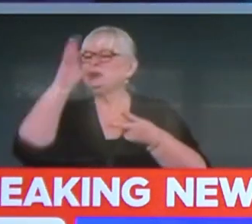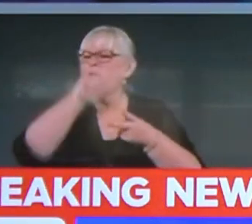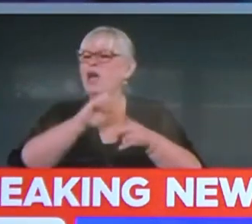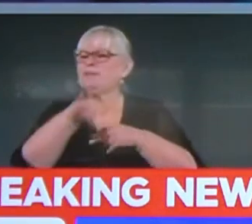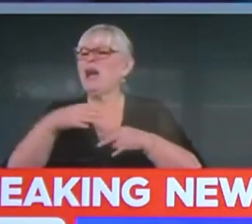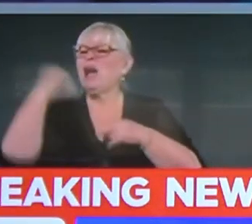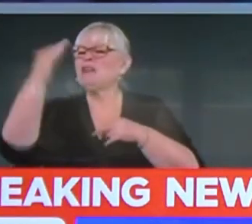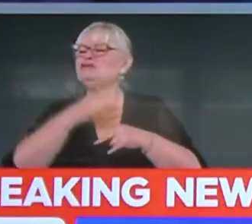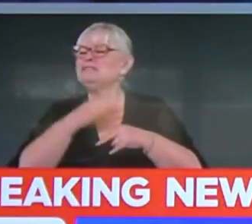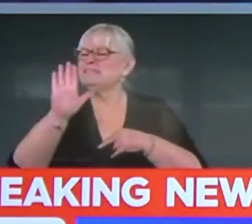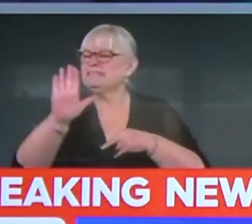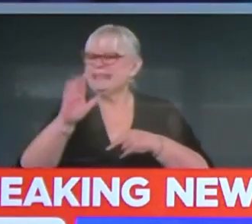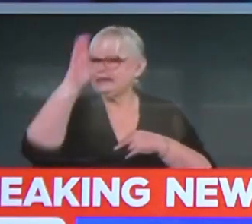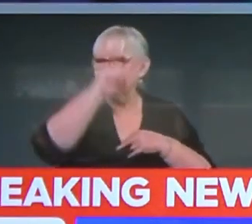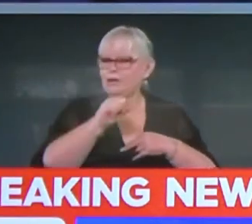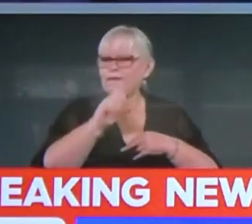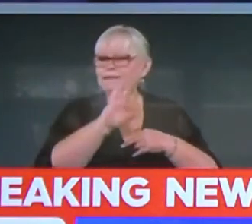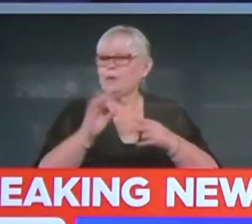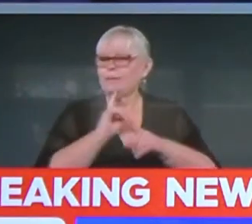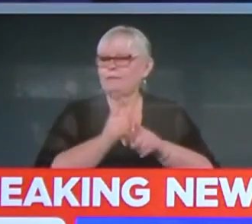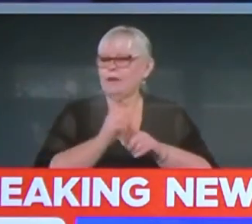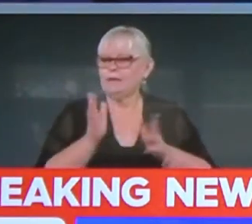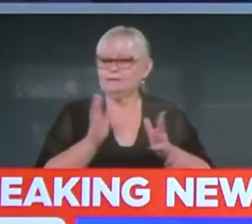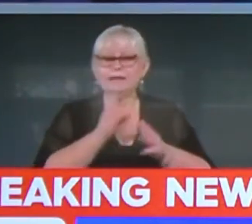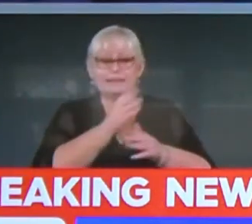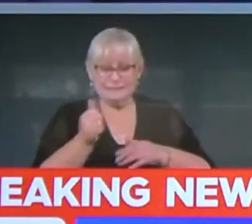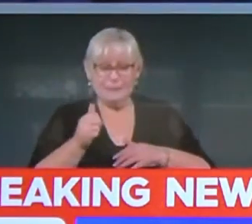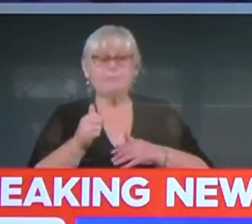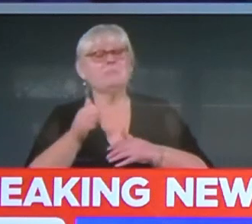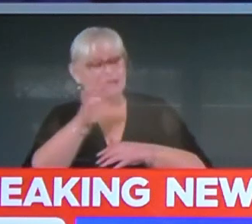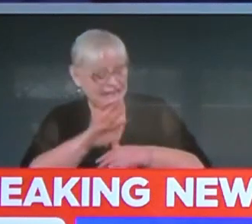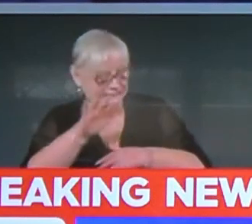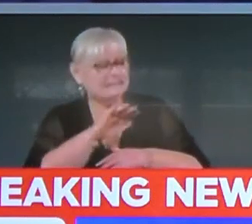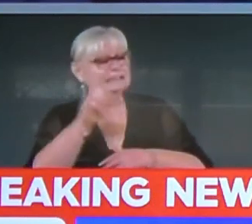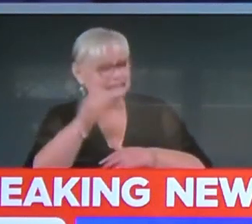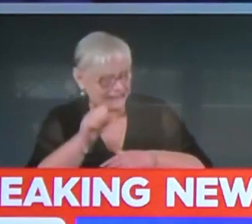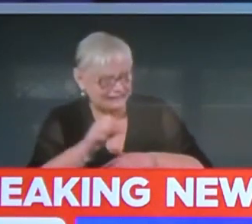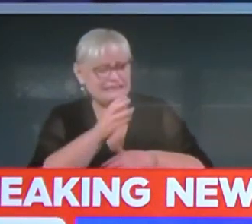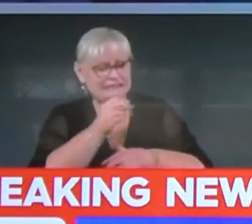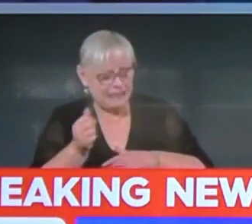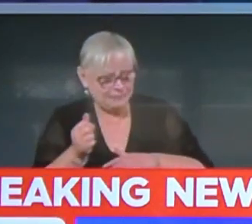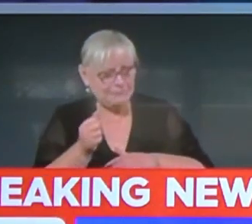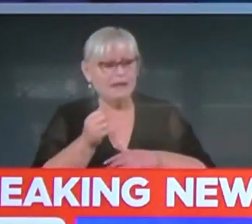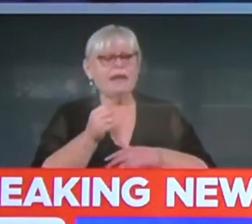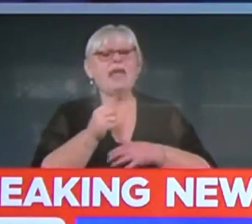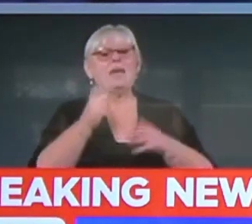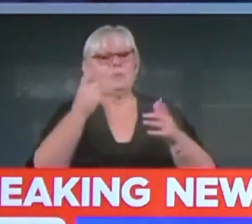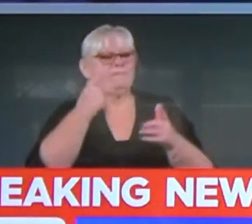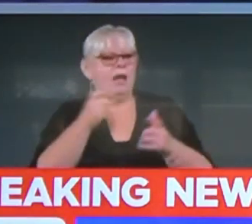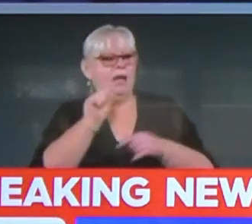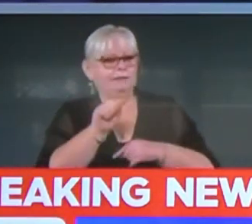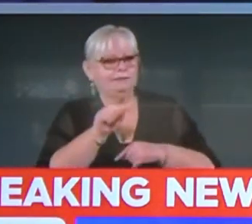about high risk. That's not the advice we've had. In some cases, there are high-risk groups that are coming through and they are